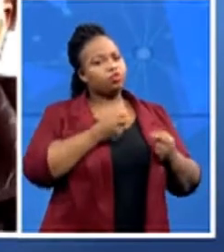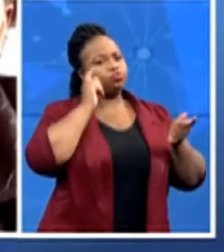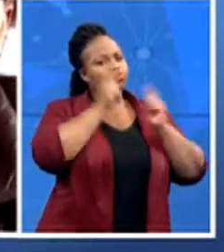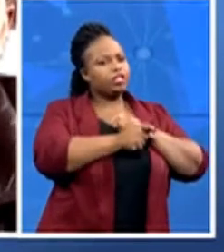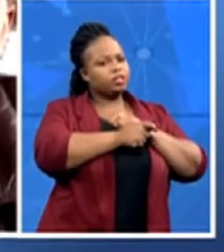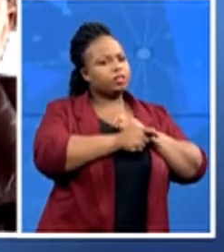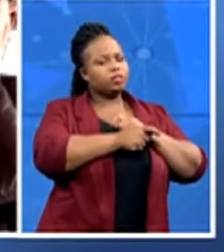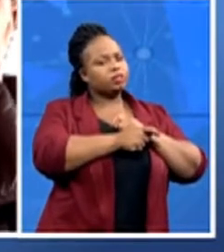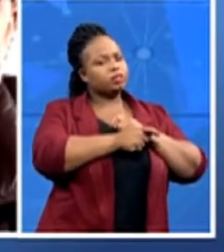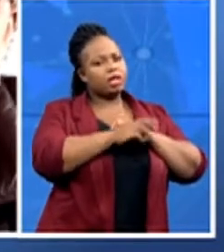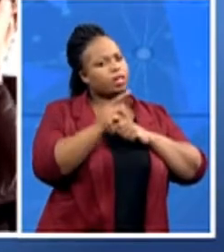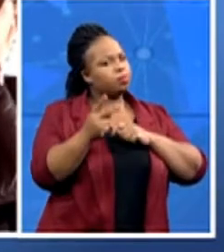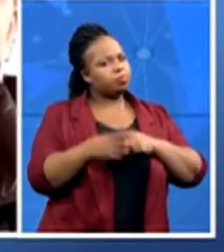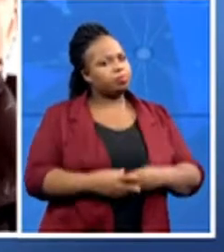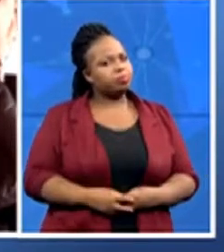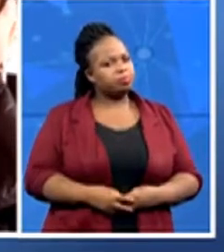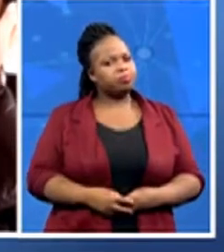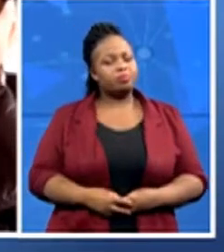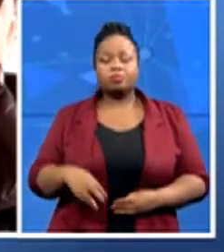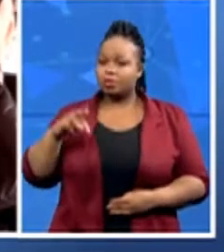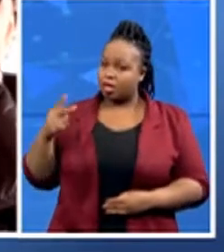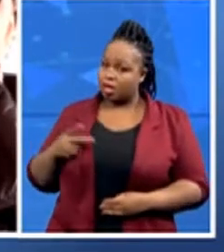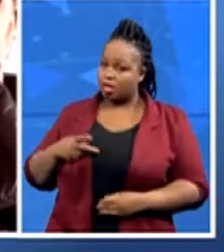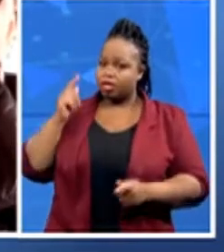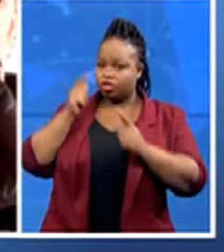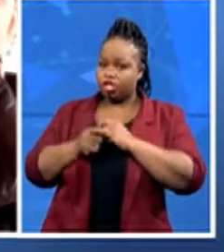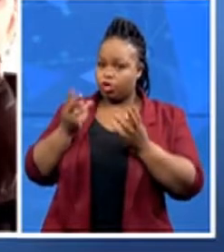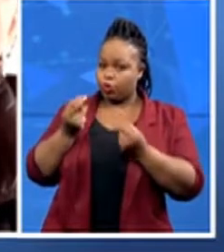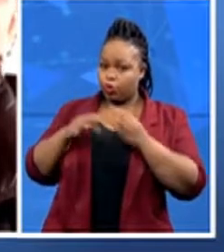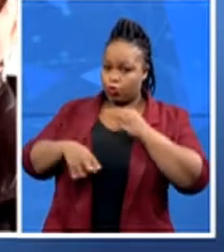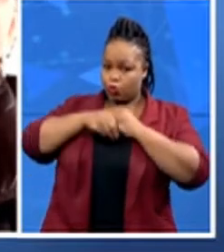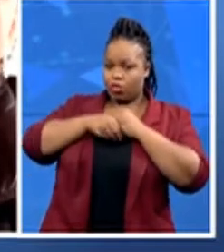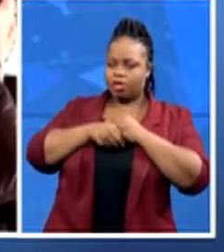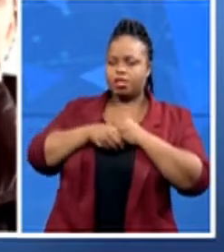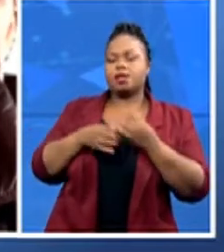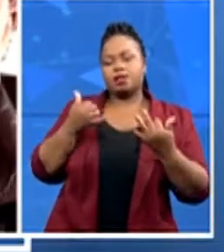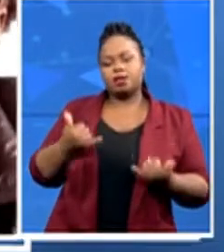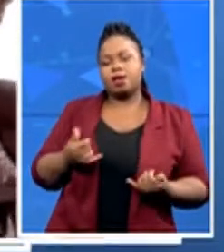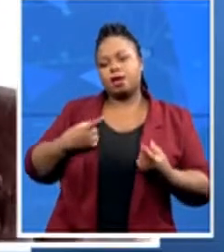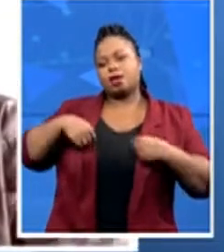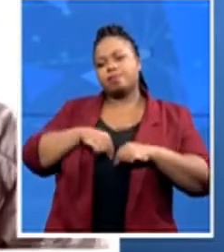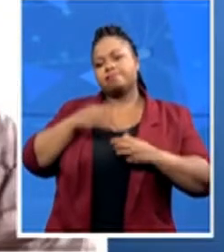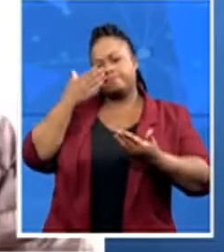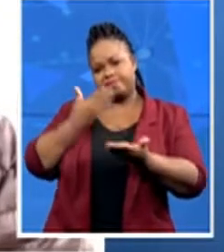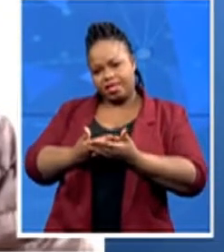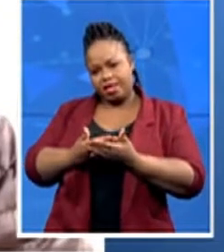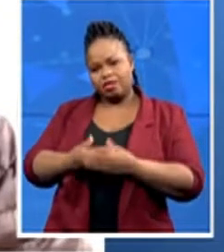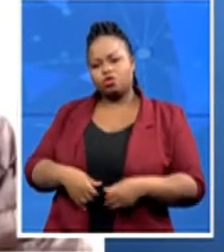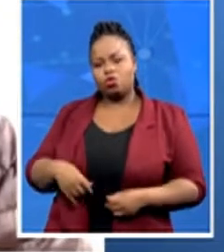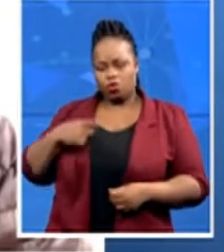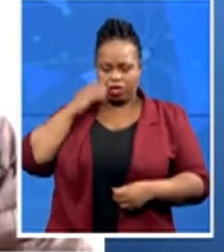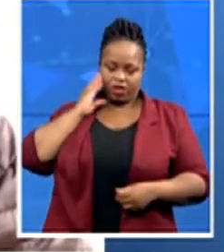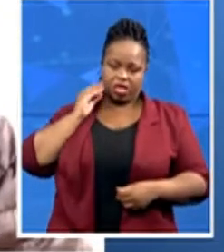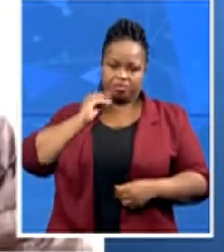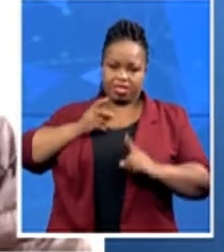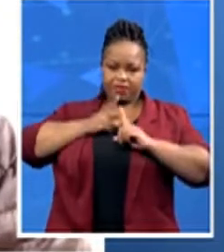Another notable change is that now we can, as a victim of violence, if a perpetrator wants